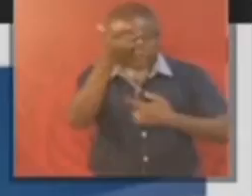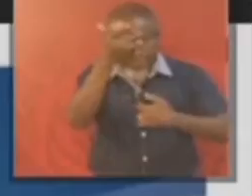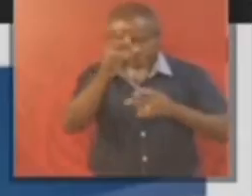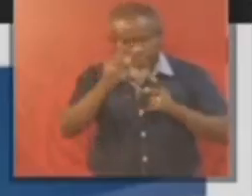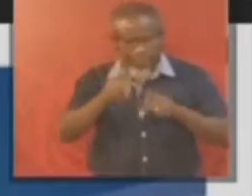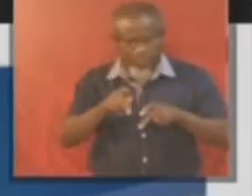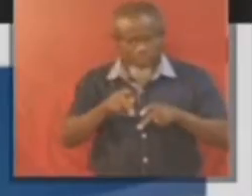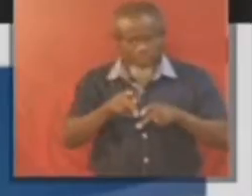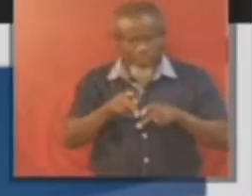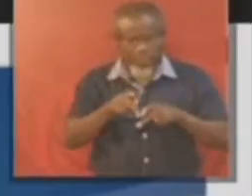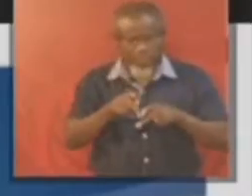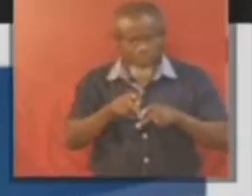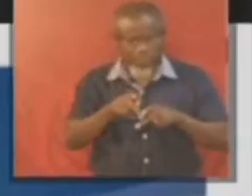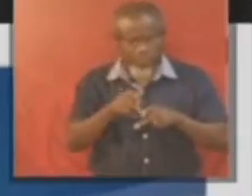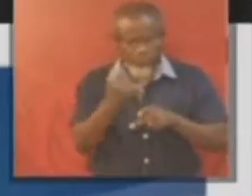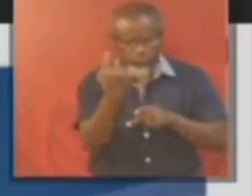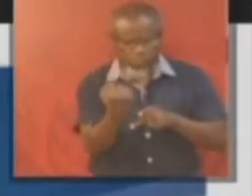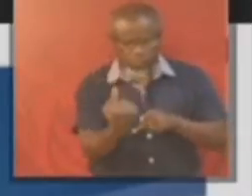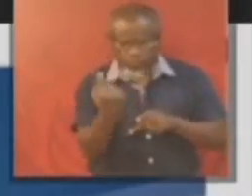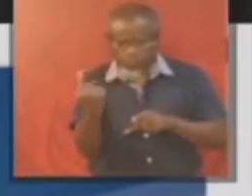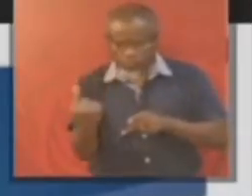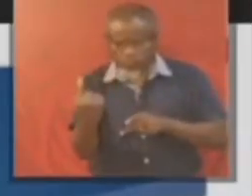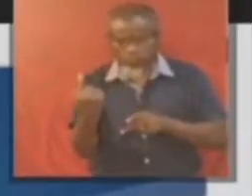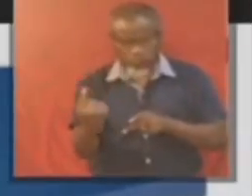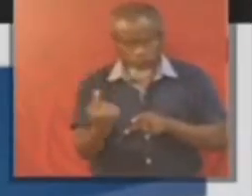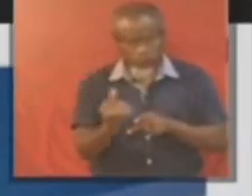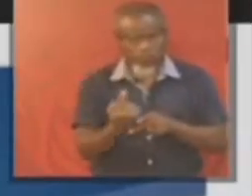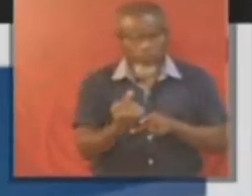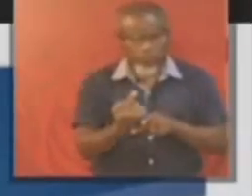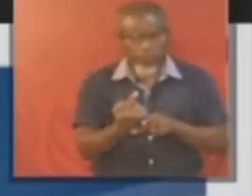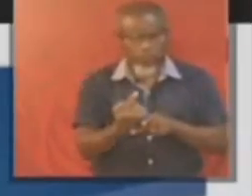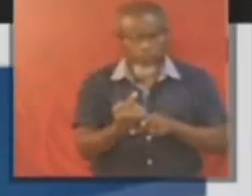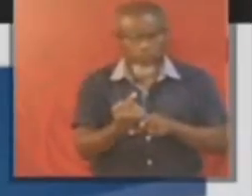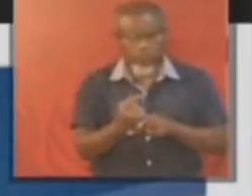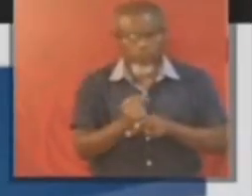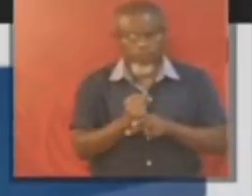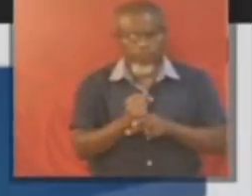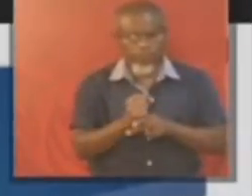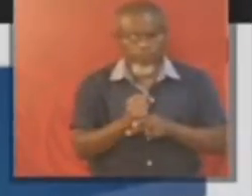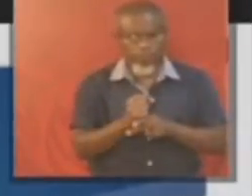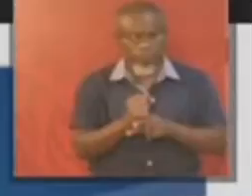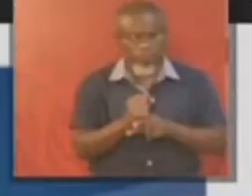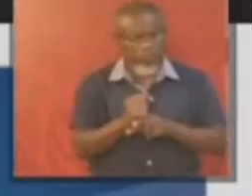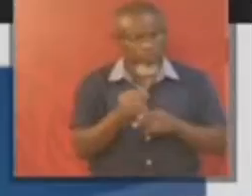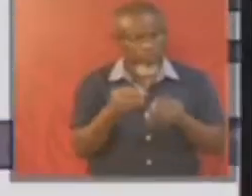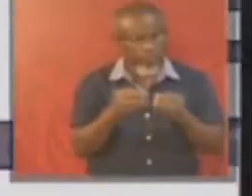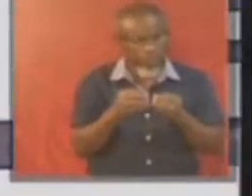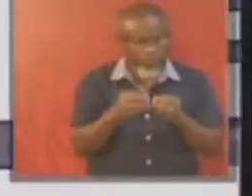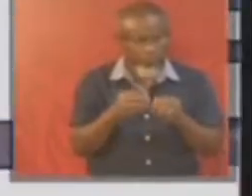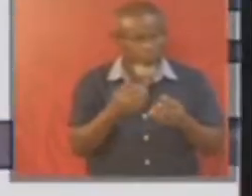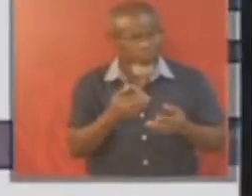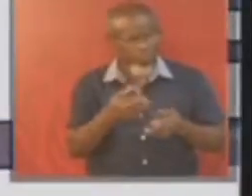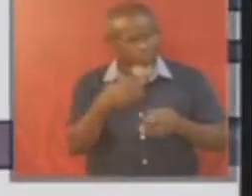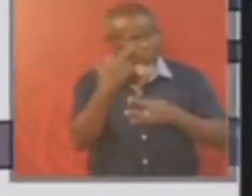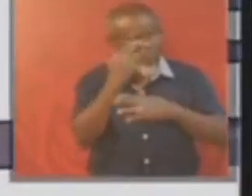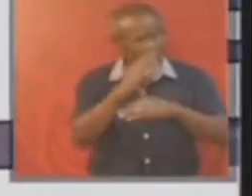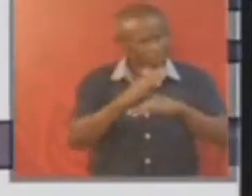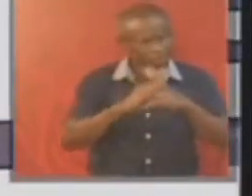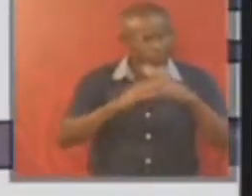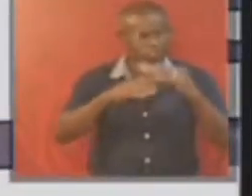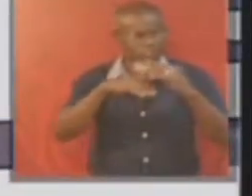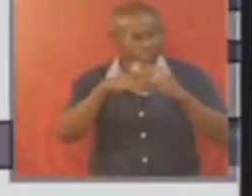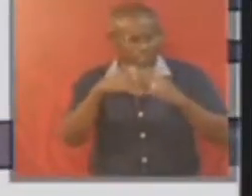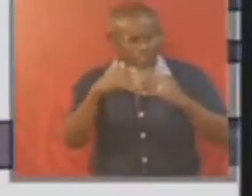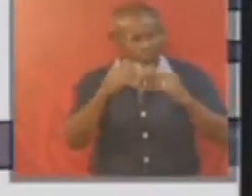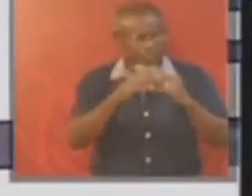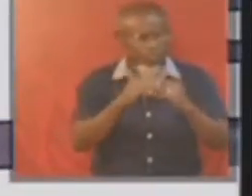personalized care. And we actually have a more extended patient-physician interaction in a relaxed home environment rather than a